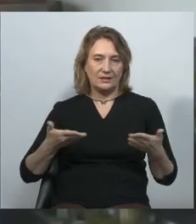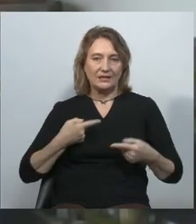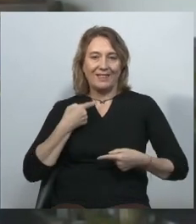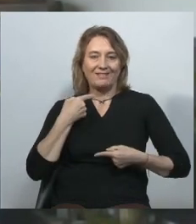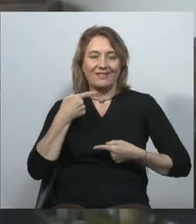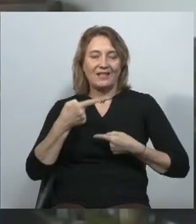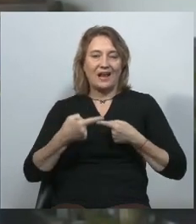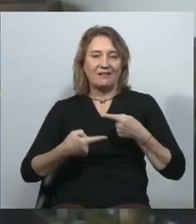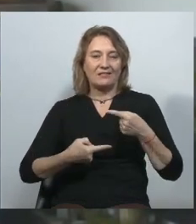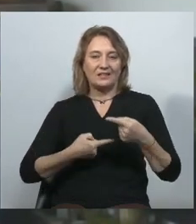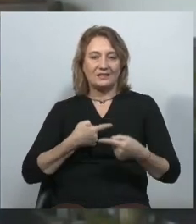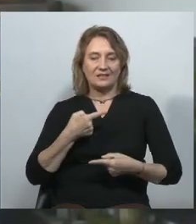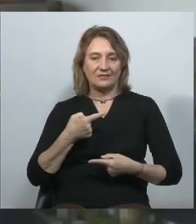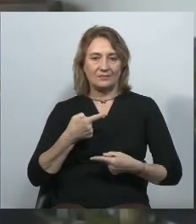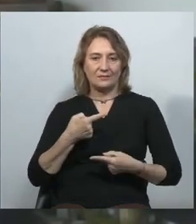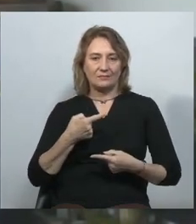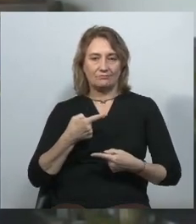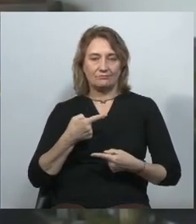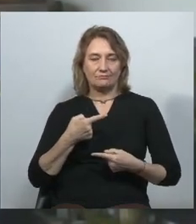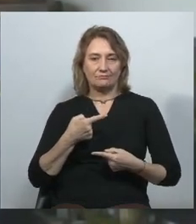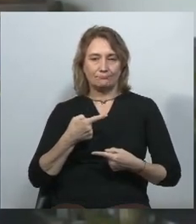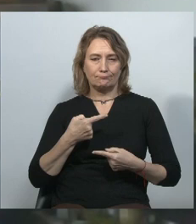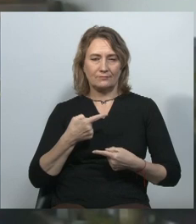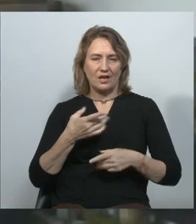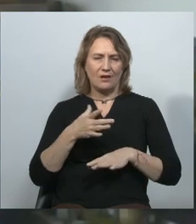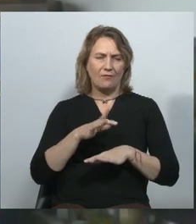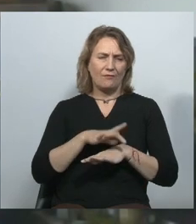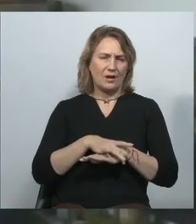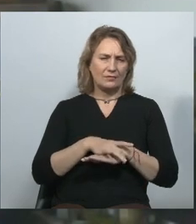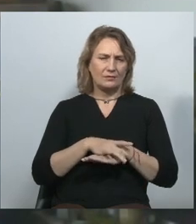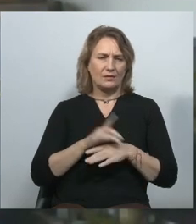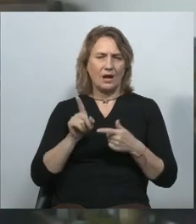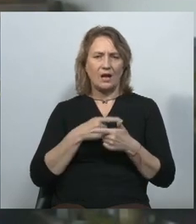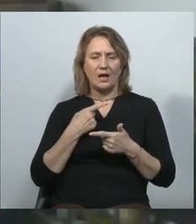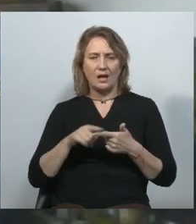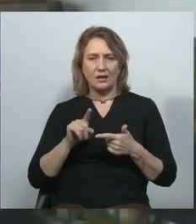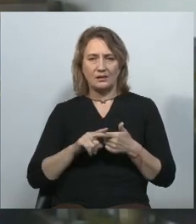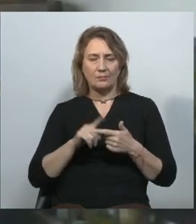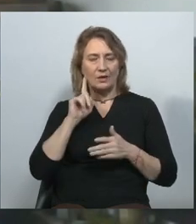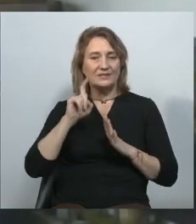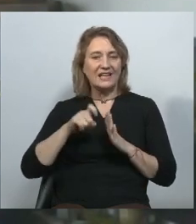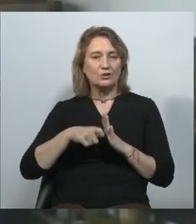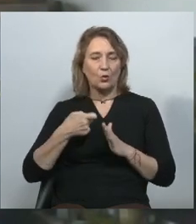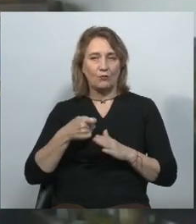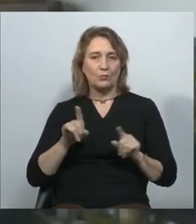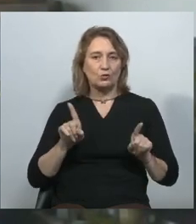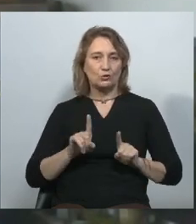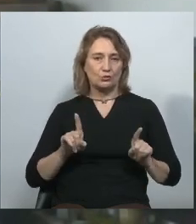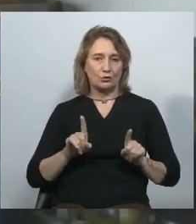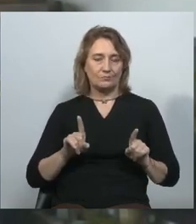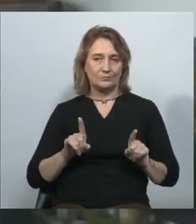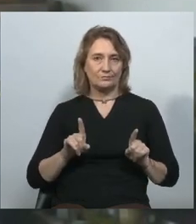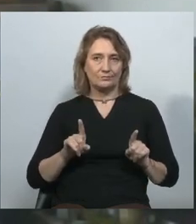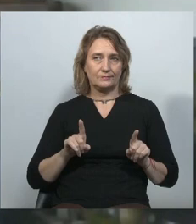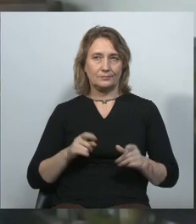attitude. You know, what we found is that a lot of the research suggests that fact-checking a false claim can